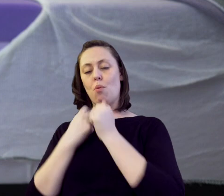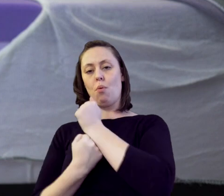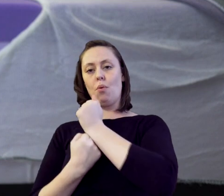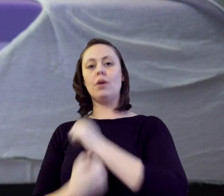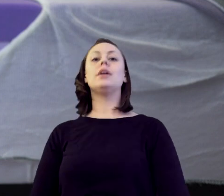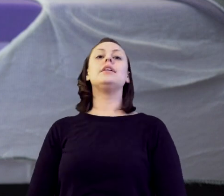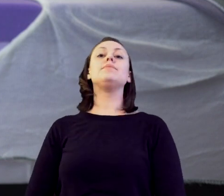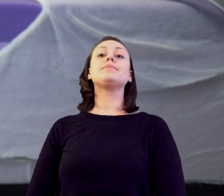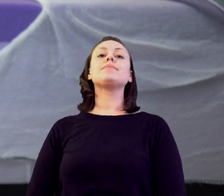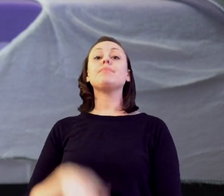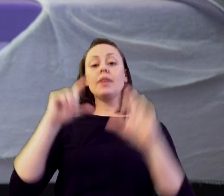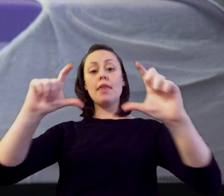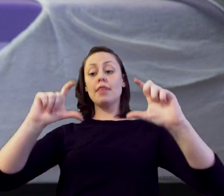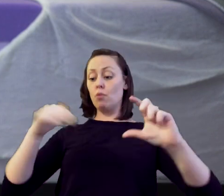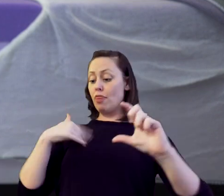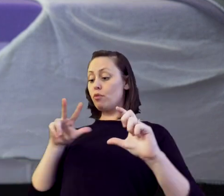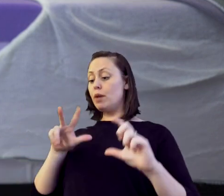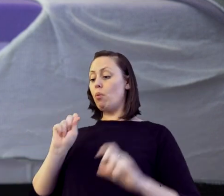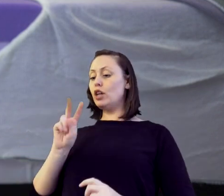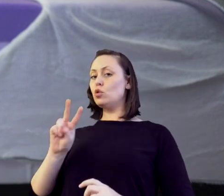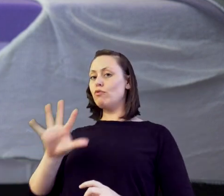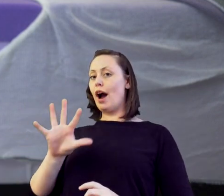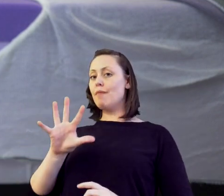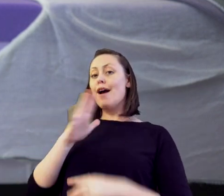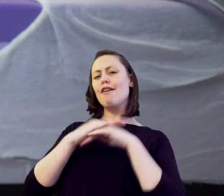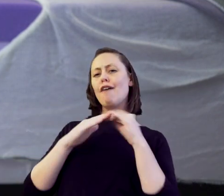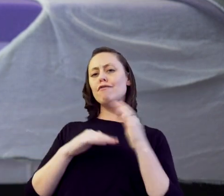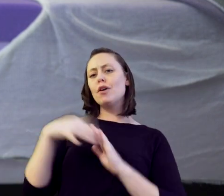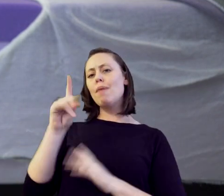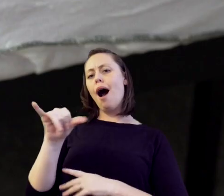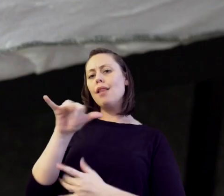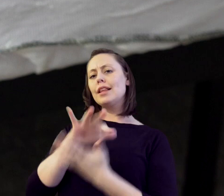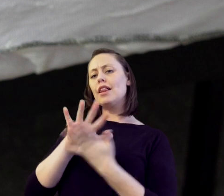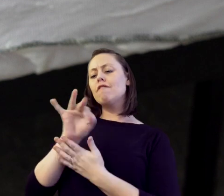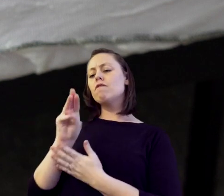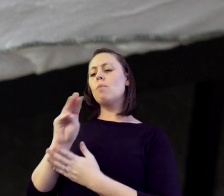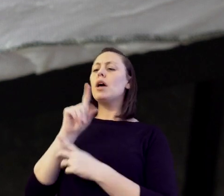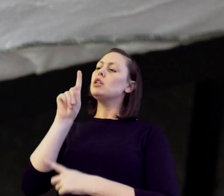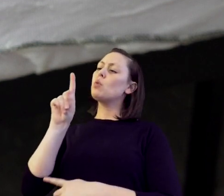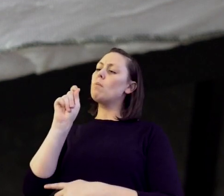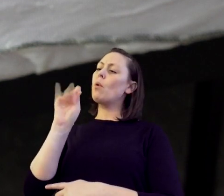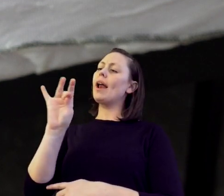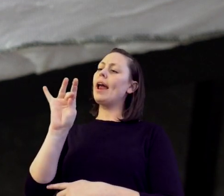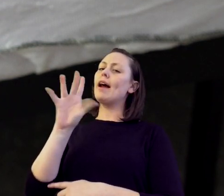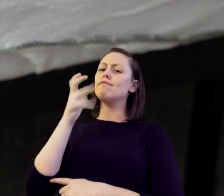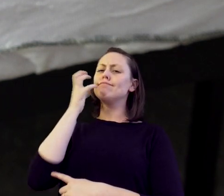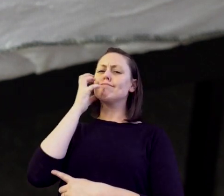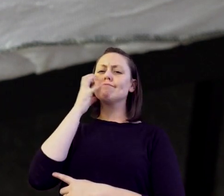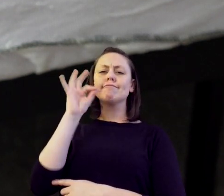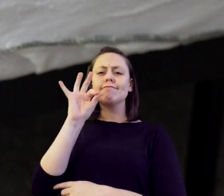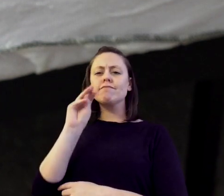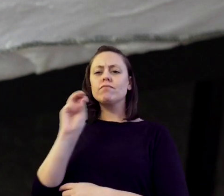You then have 3.25 inches of comfort polyurethane foam. It's 1.8 pounds of density